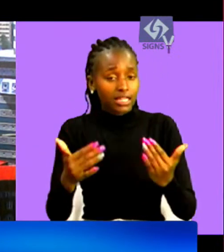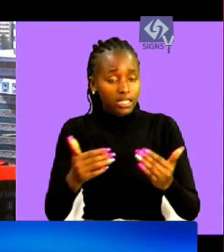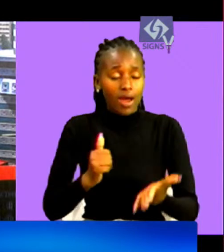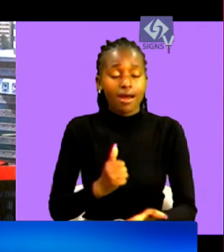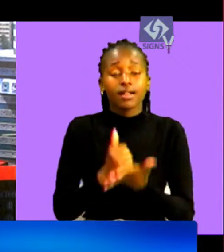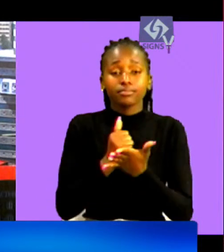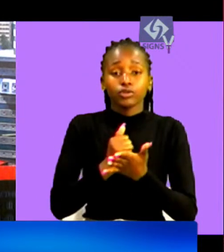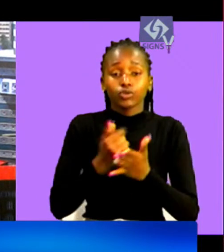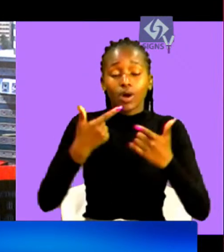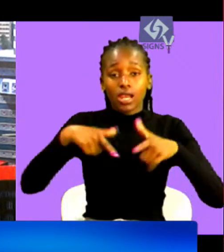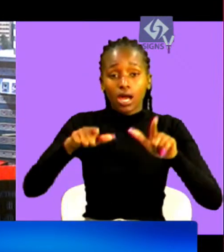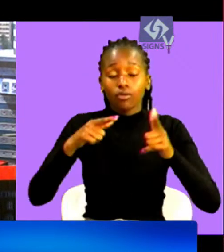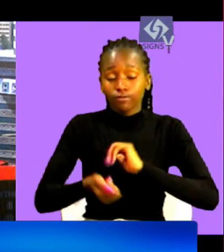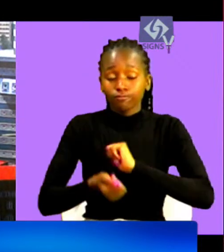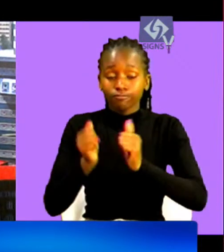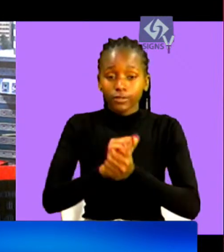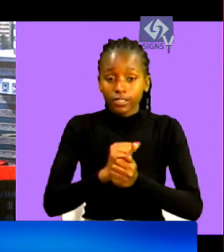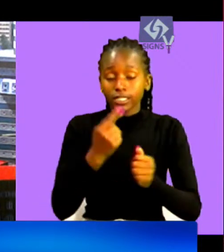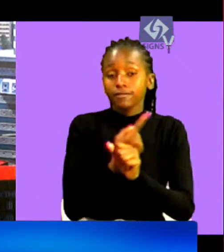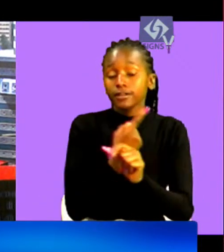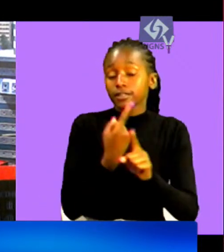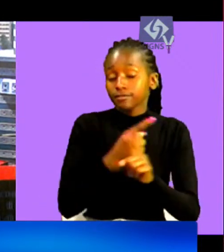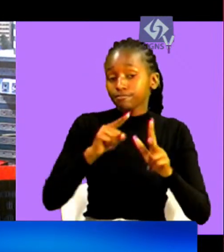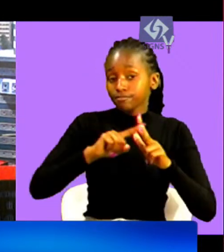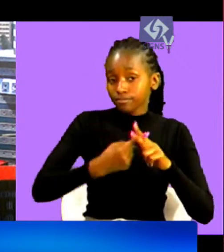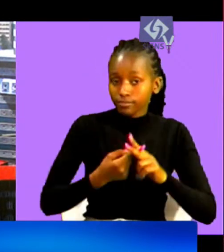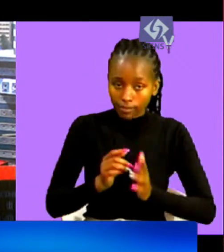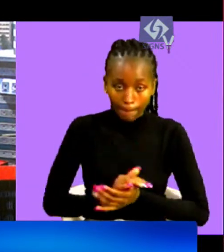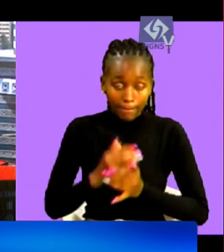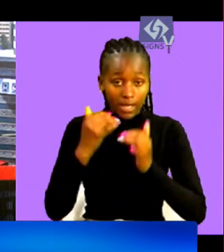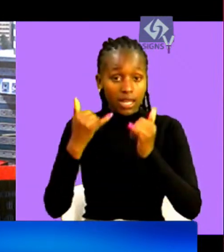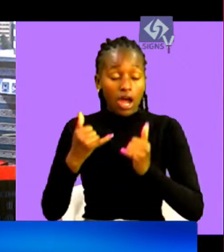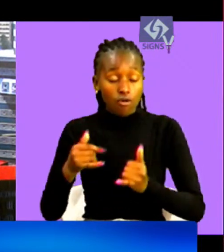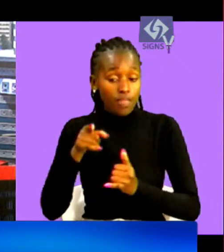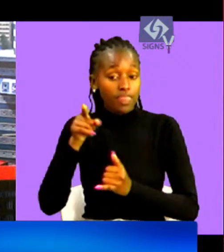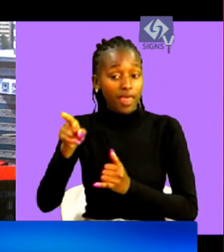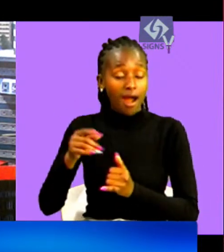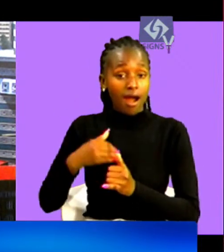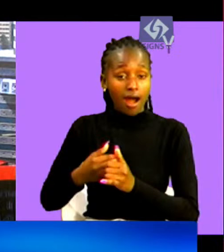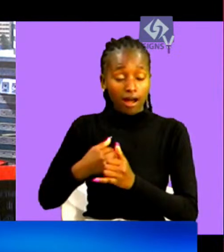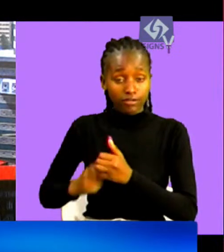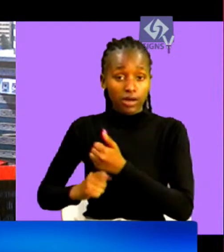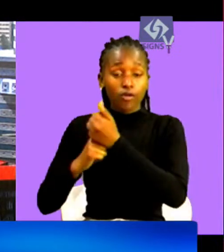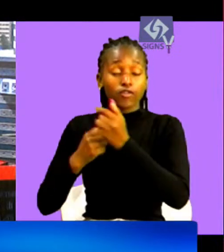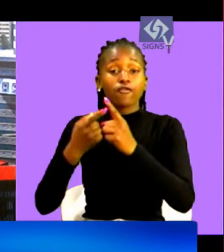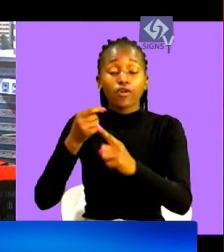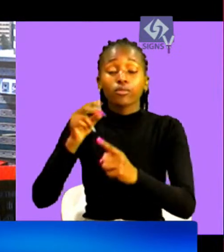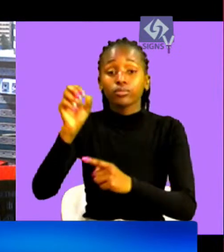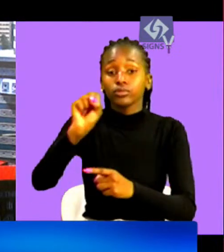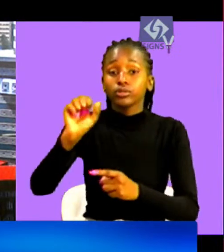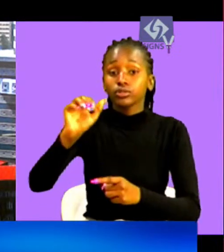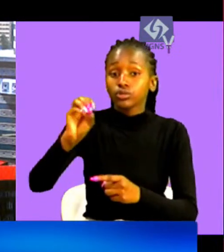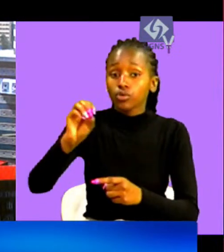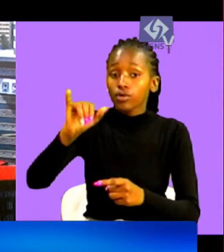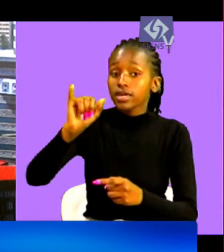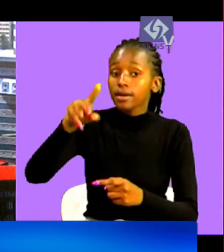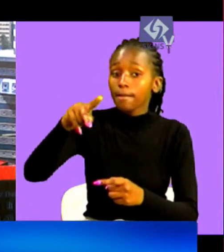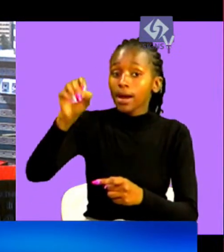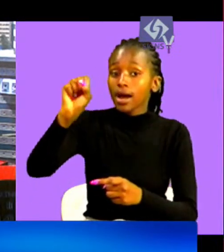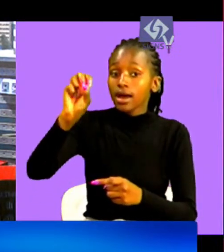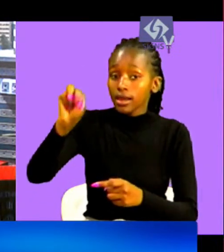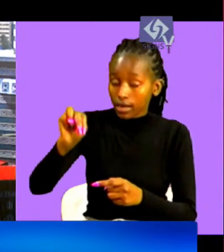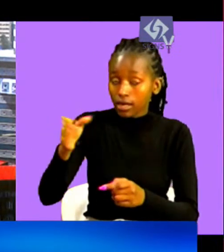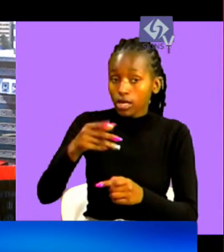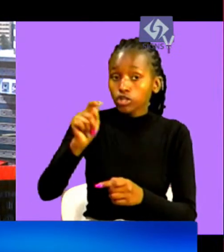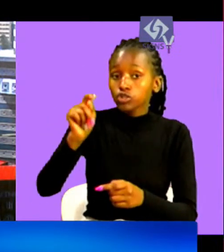joined by the Cabinet Secretary for Environment, Climate Change and Forestry, Soipan Tuya, PS